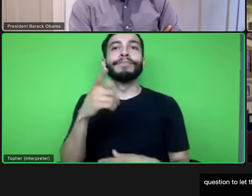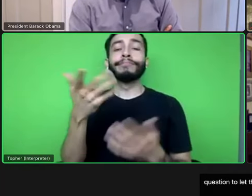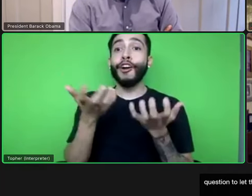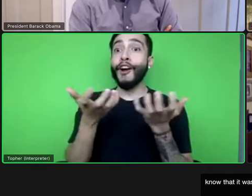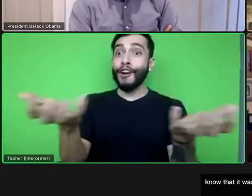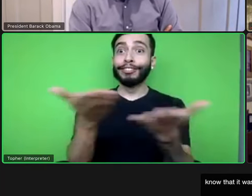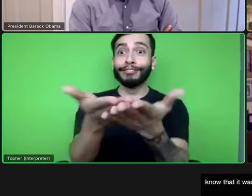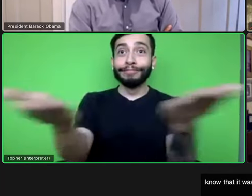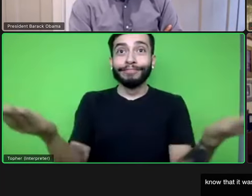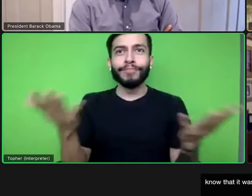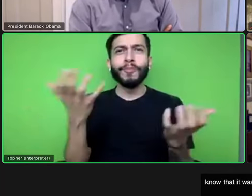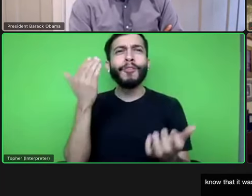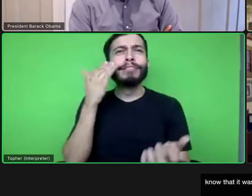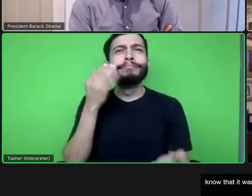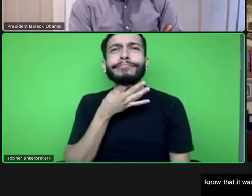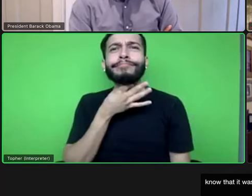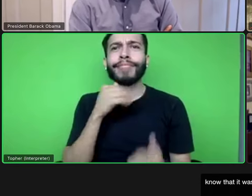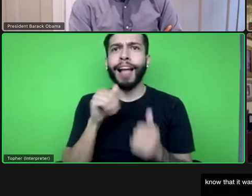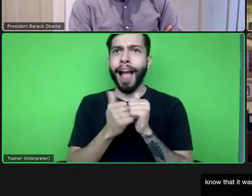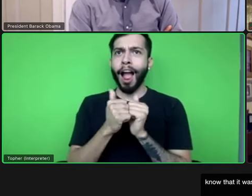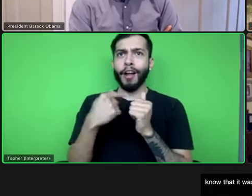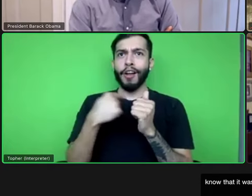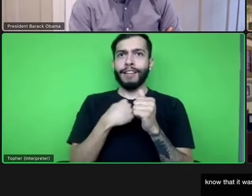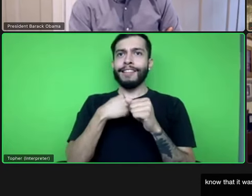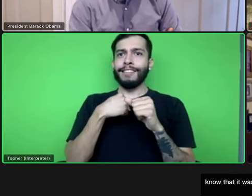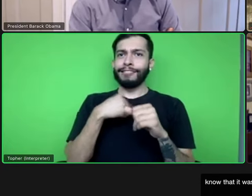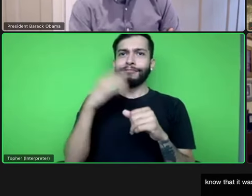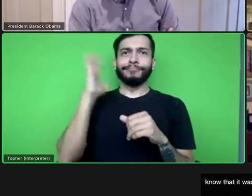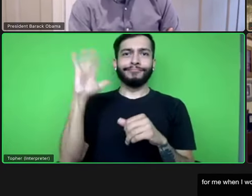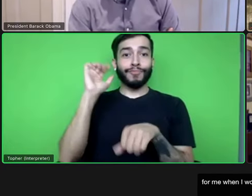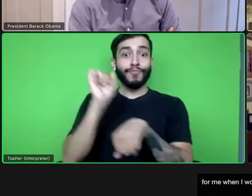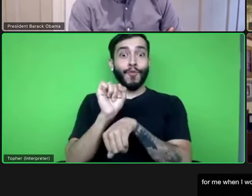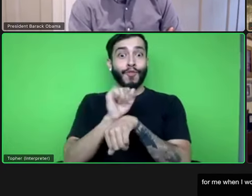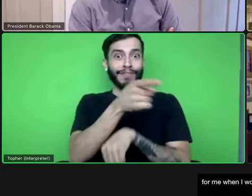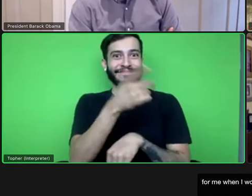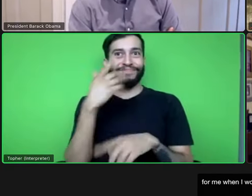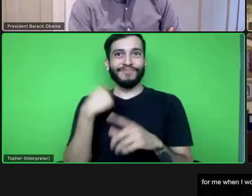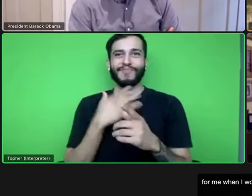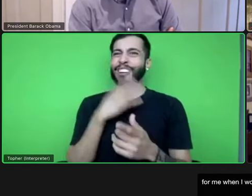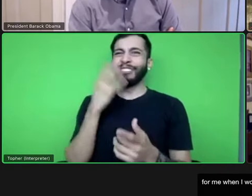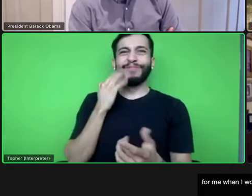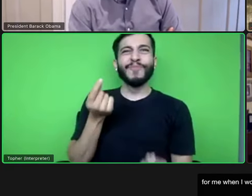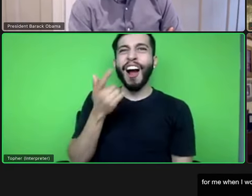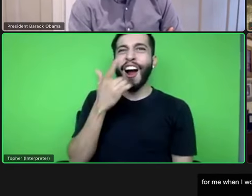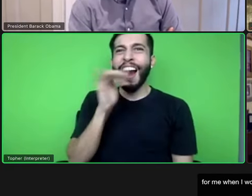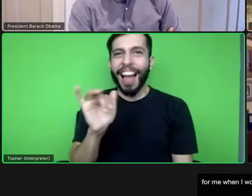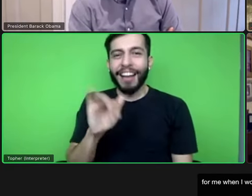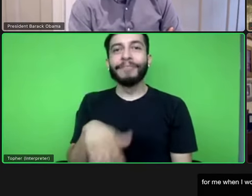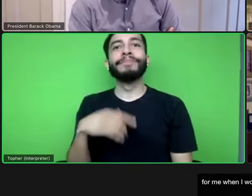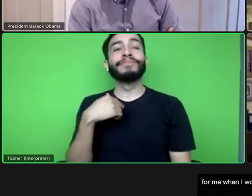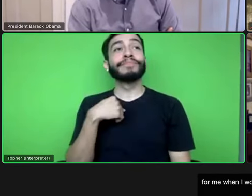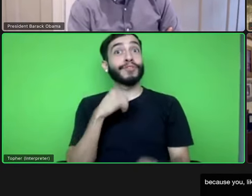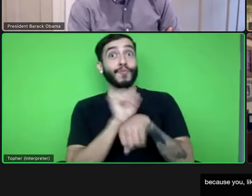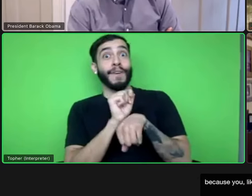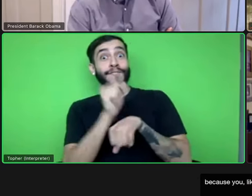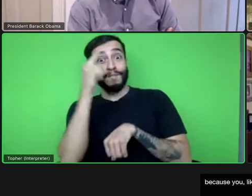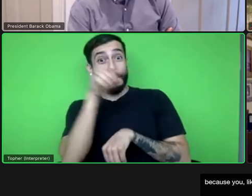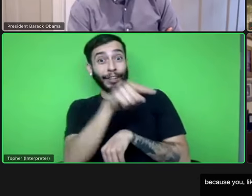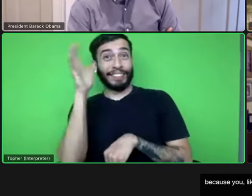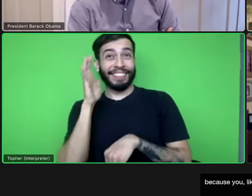you. Because you, like President Clinton, really